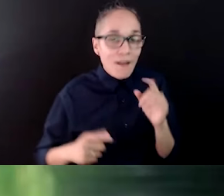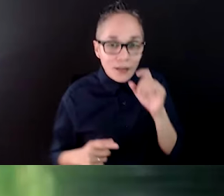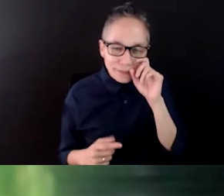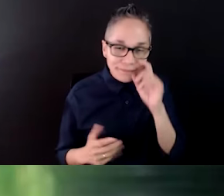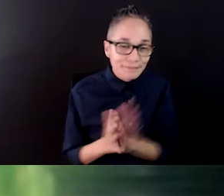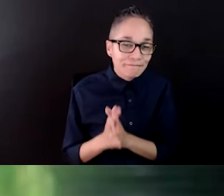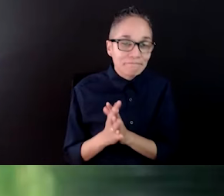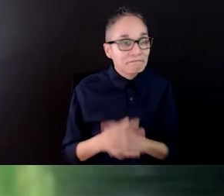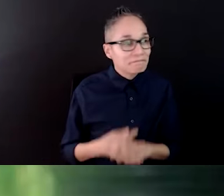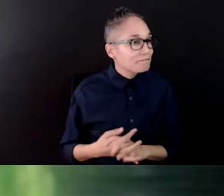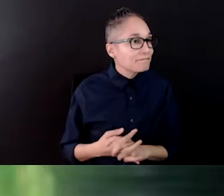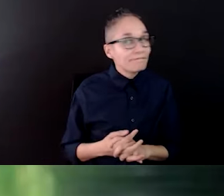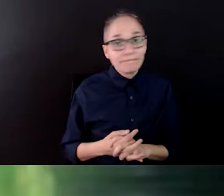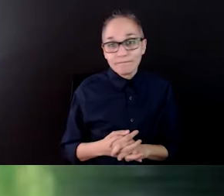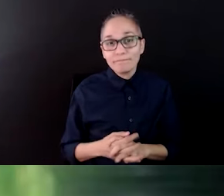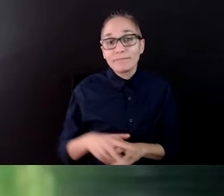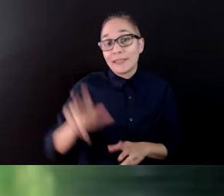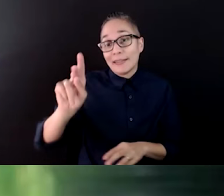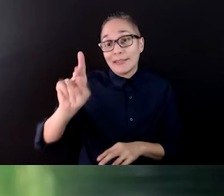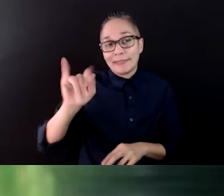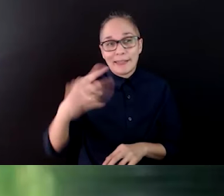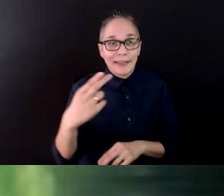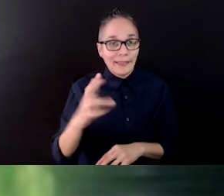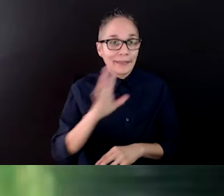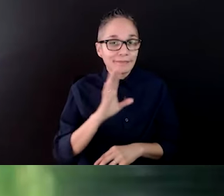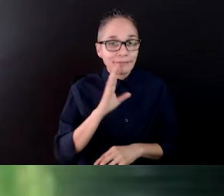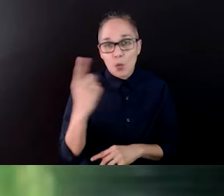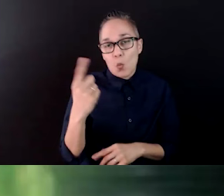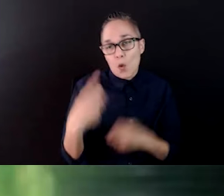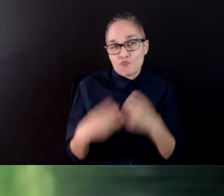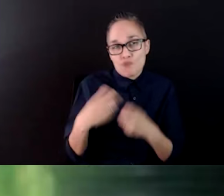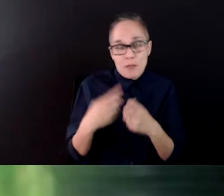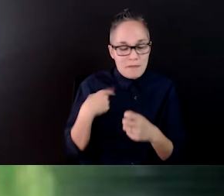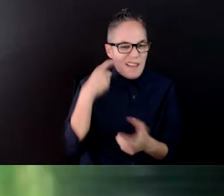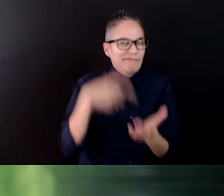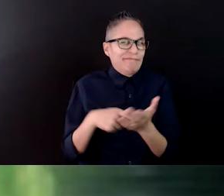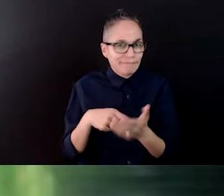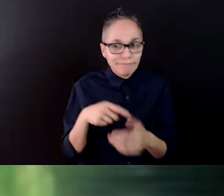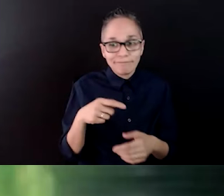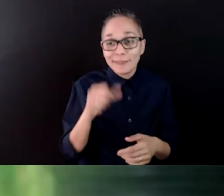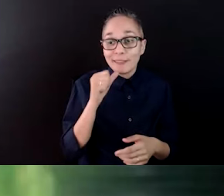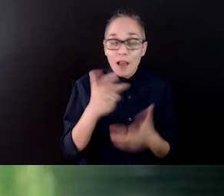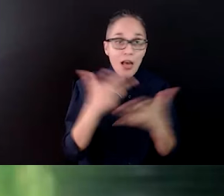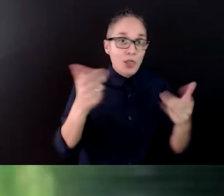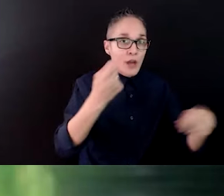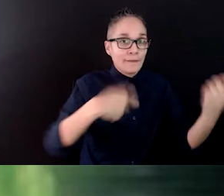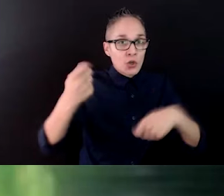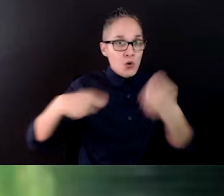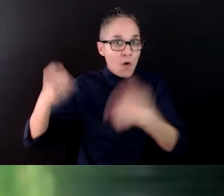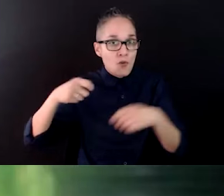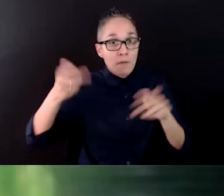thing. But I mean, one of the other problems that I've seen is not only is there turnover, but there's also